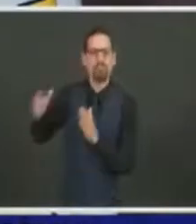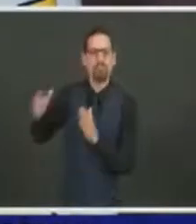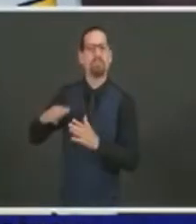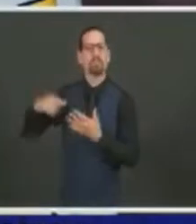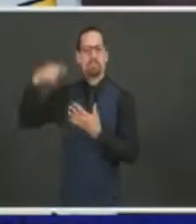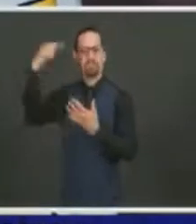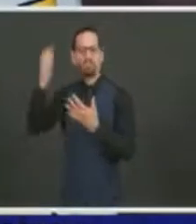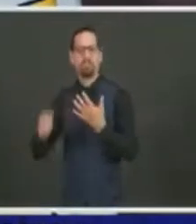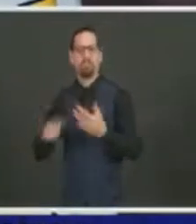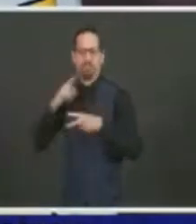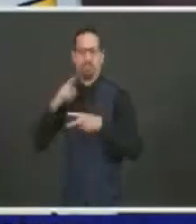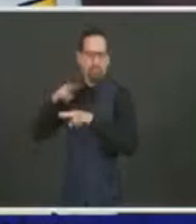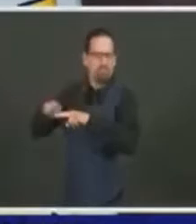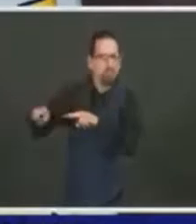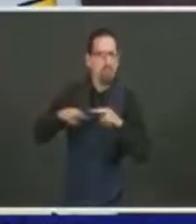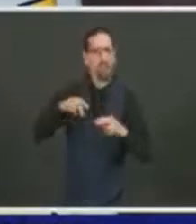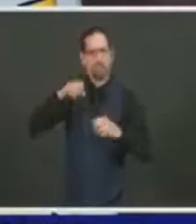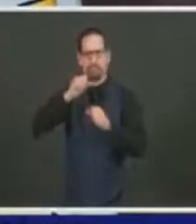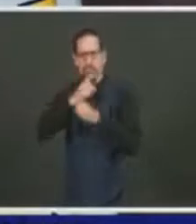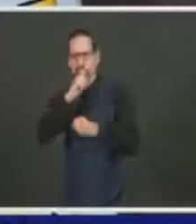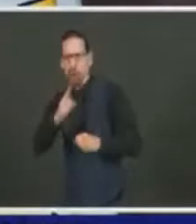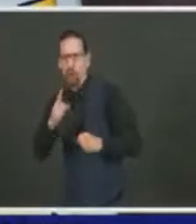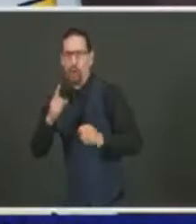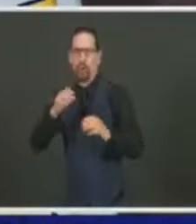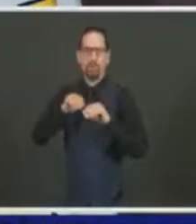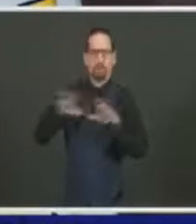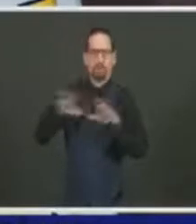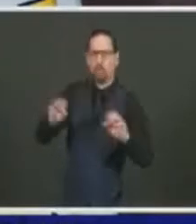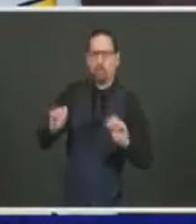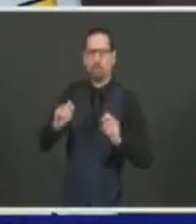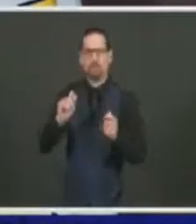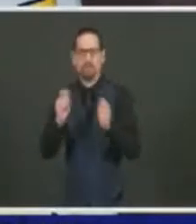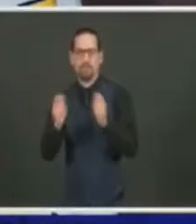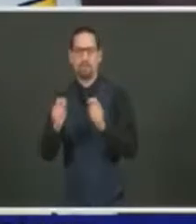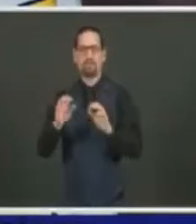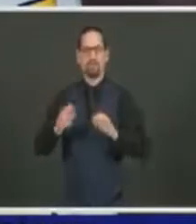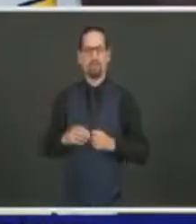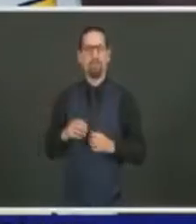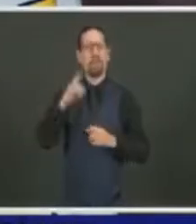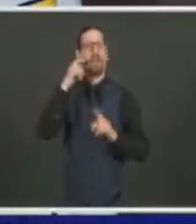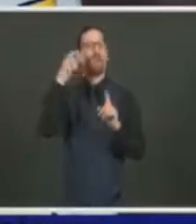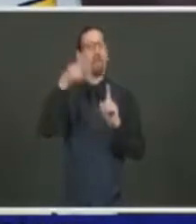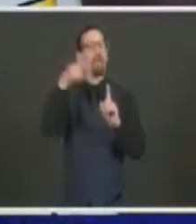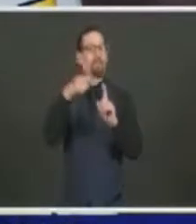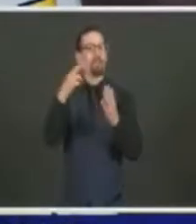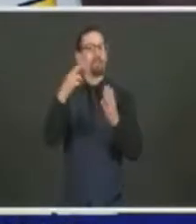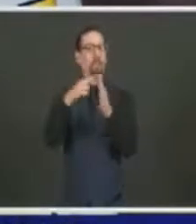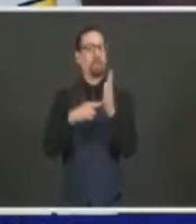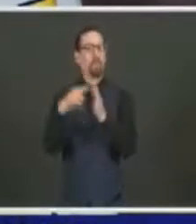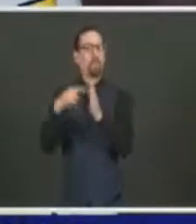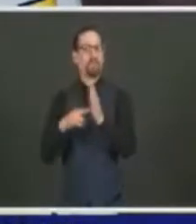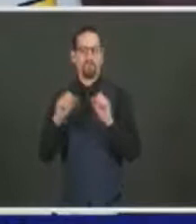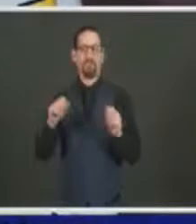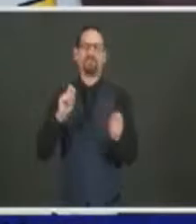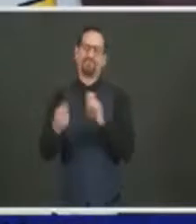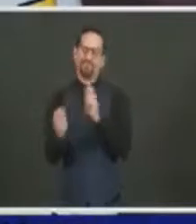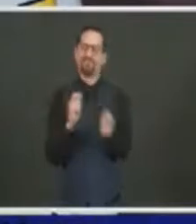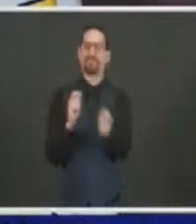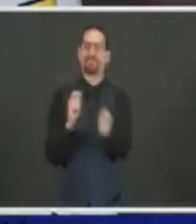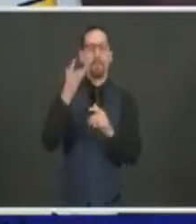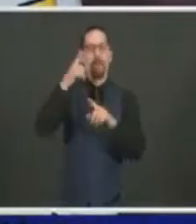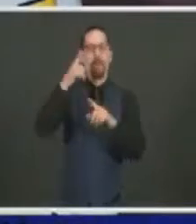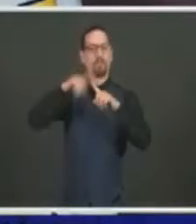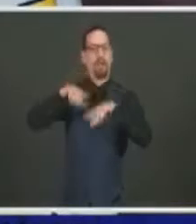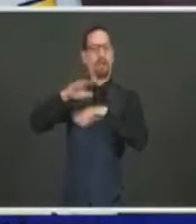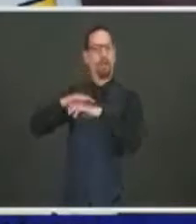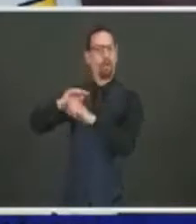the days and weeks ahead because the virus is changing and the experience is changing. And that's what we're going to have to